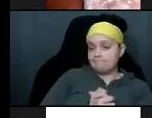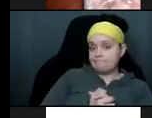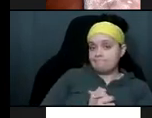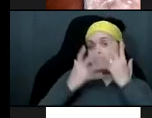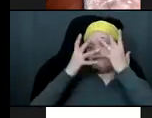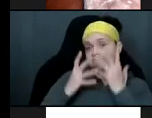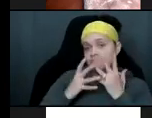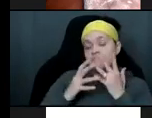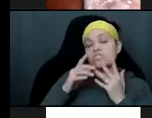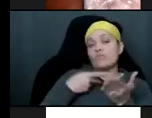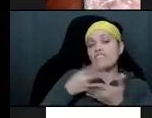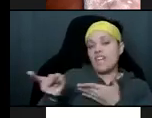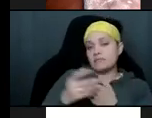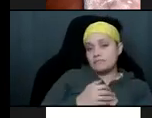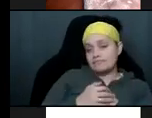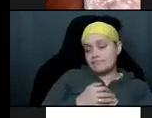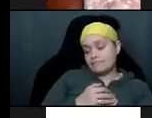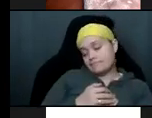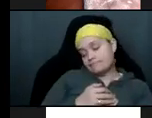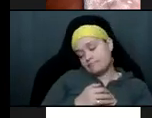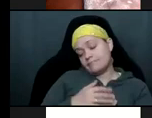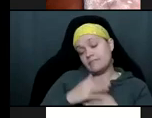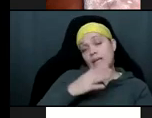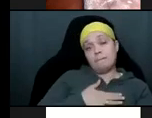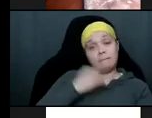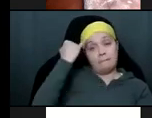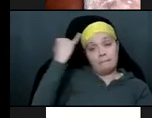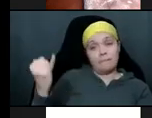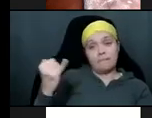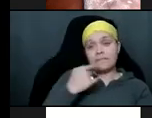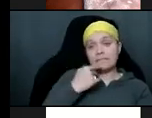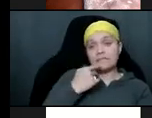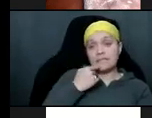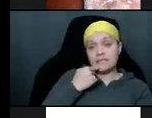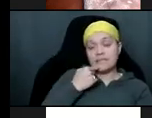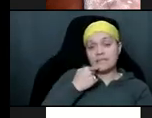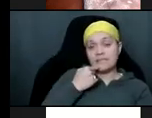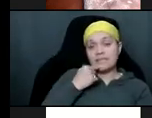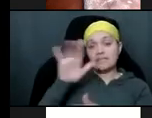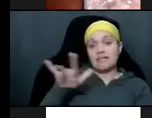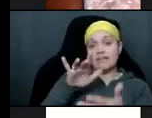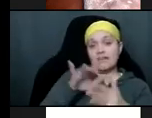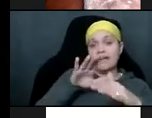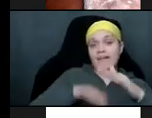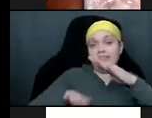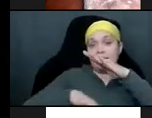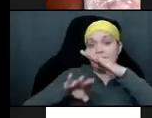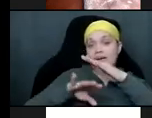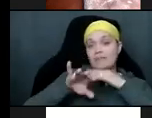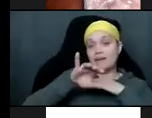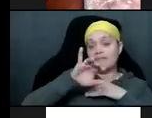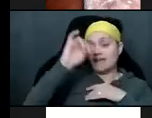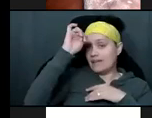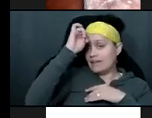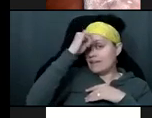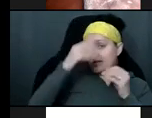So they failed. My imagination says they're on the bottom of the Indian Ocean,